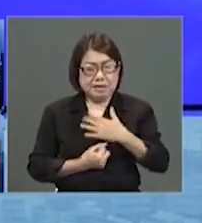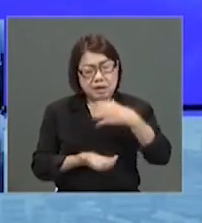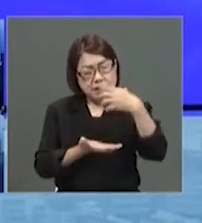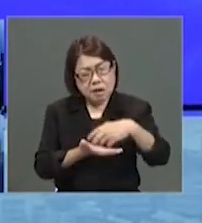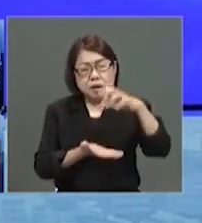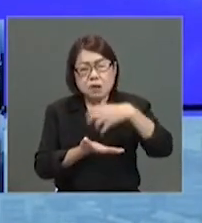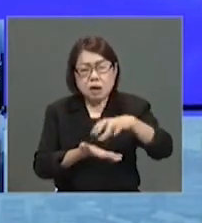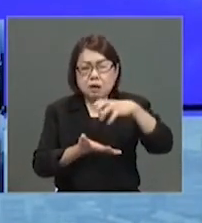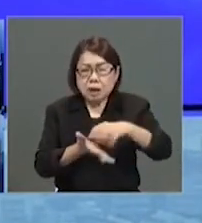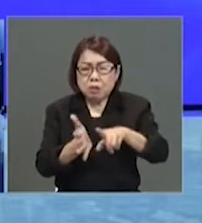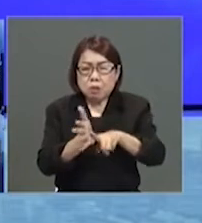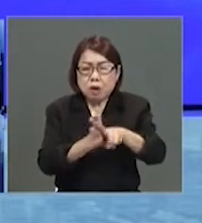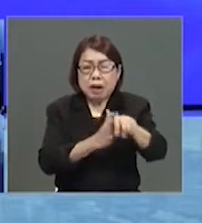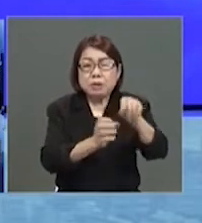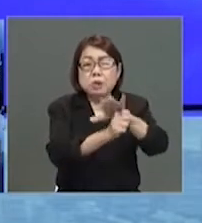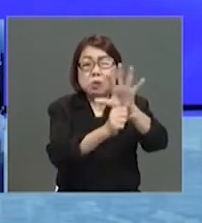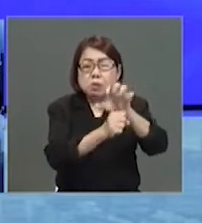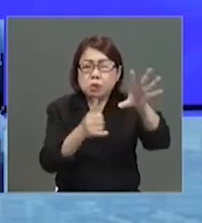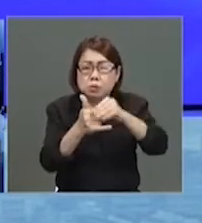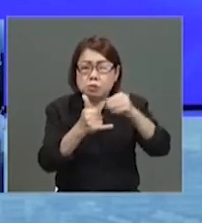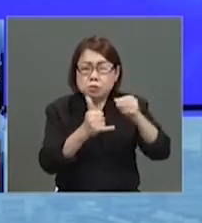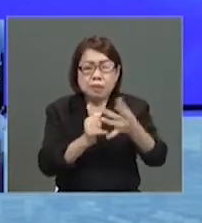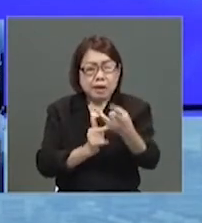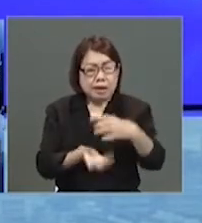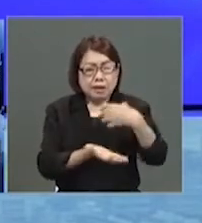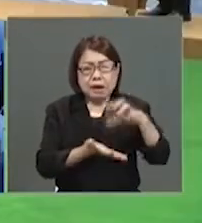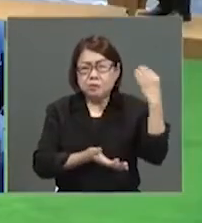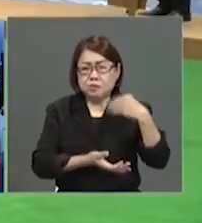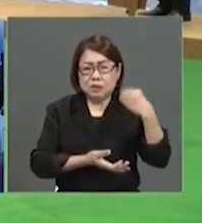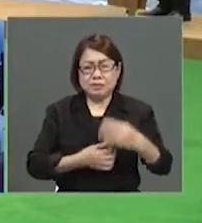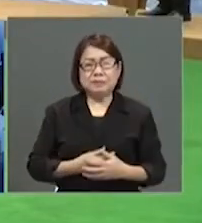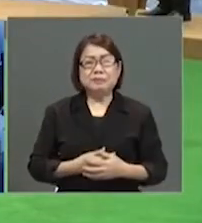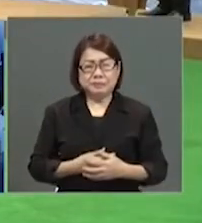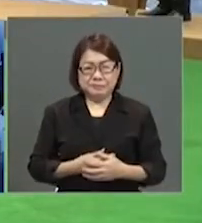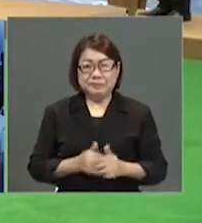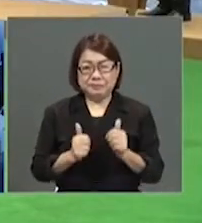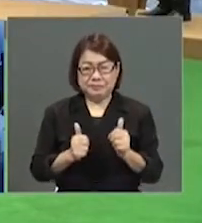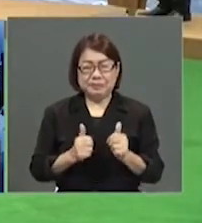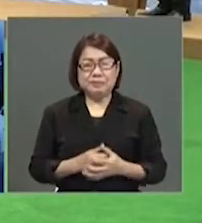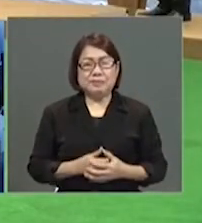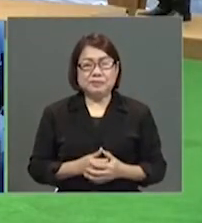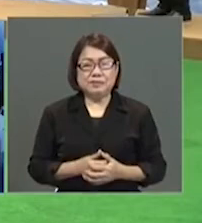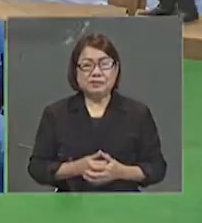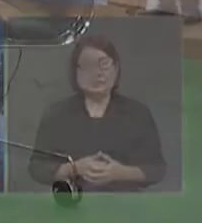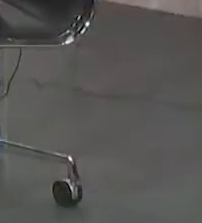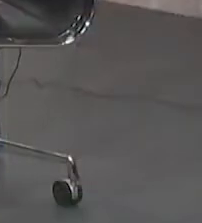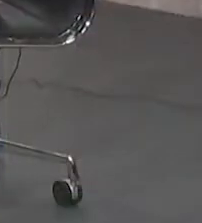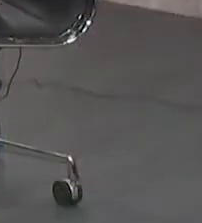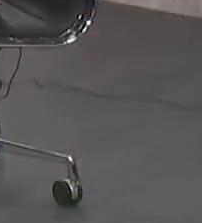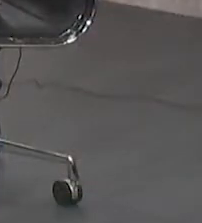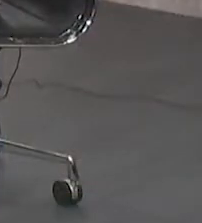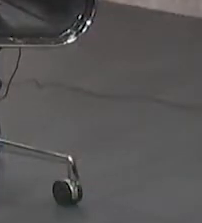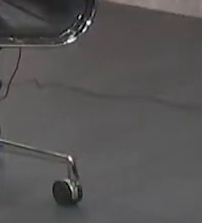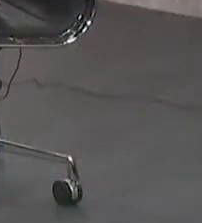Kunata, after more than 2 months of non-stop daily press briefings, right, he certainly deserves some break, right? At least that's what his bosses